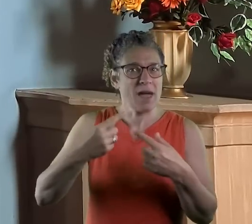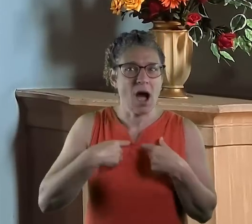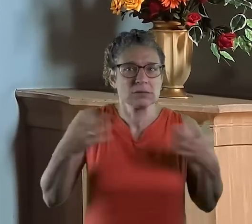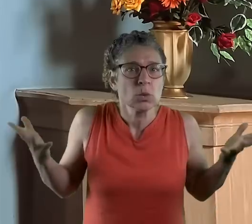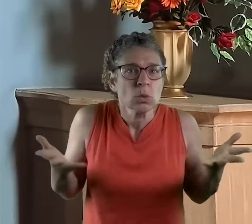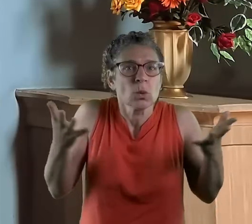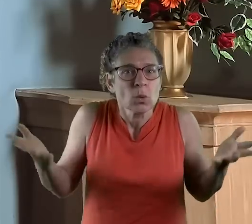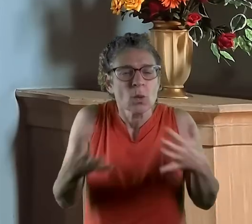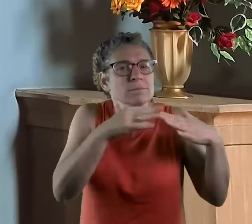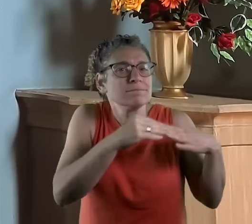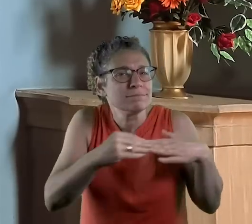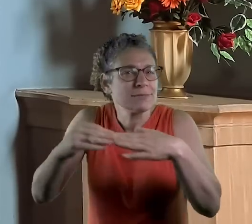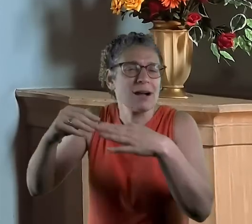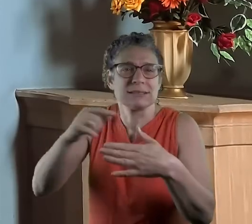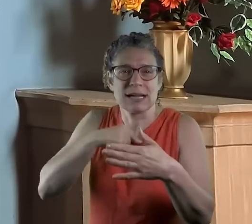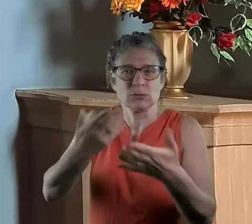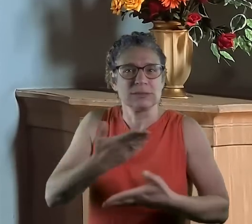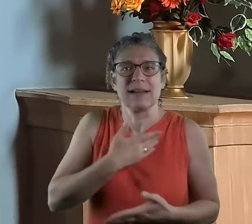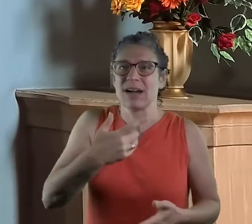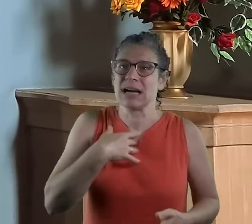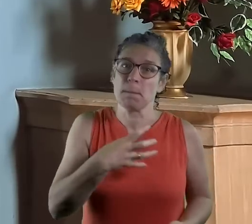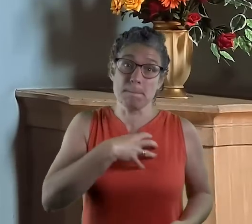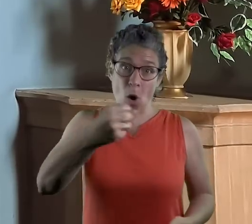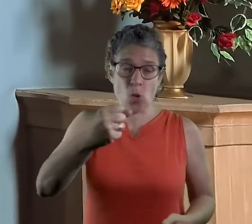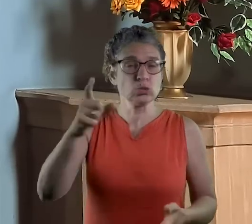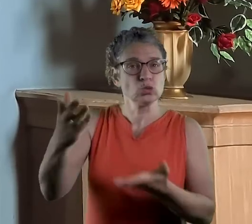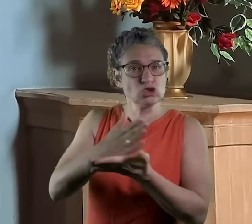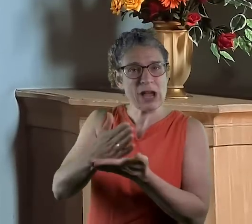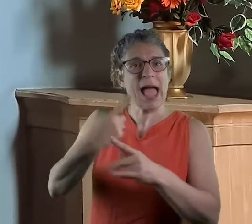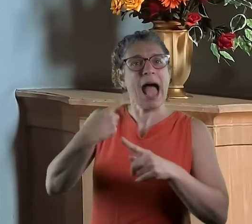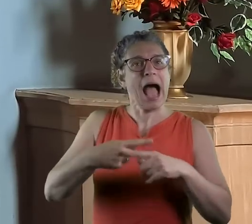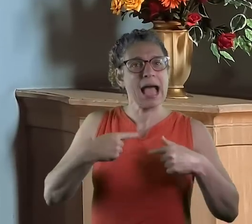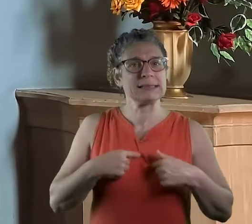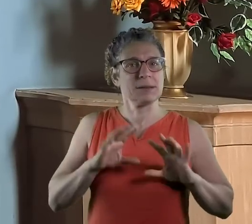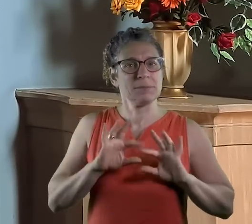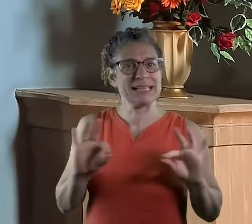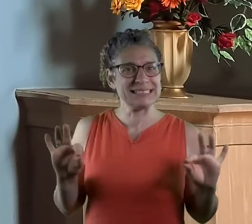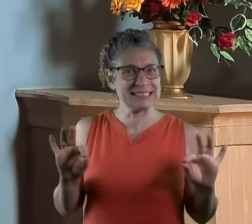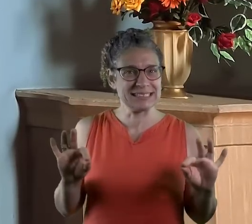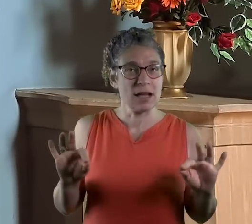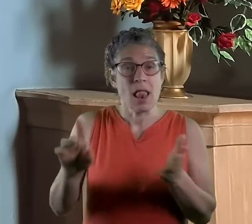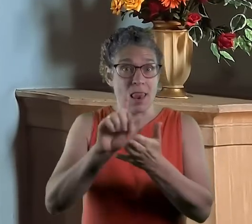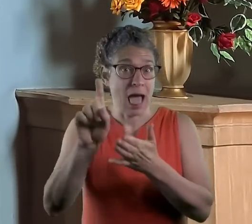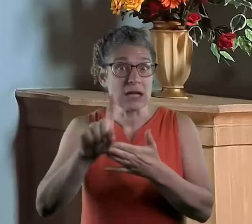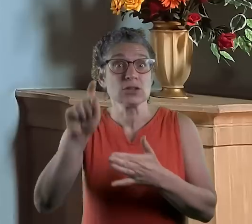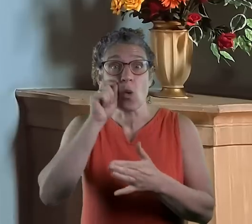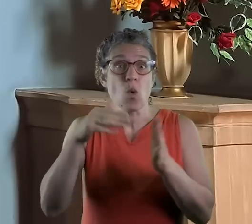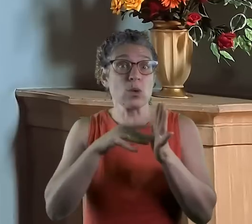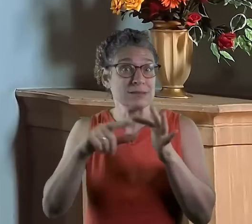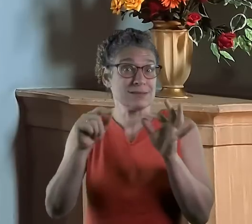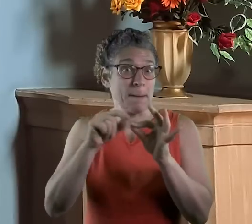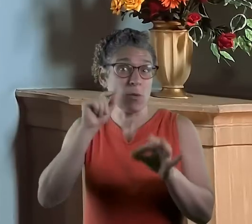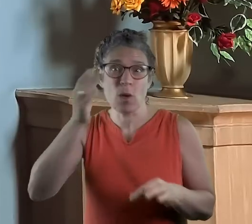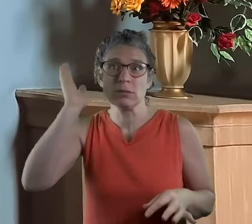guiding and inspiring us and giving us boldness to share, and peace. We will hear later from